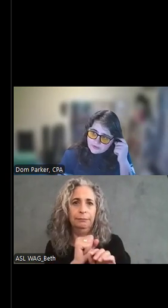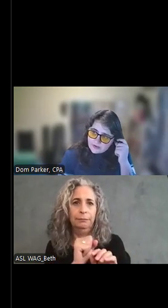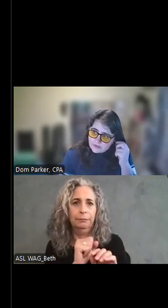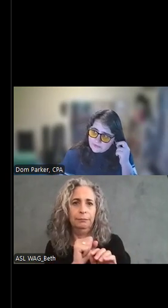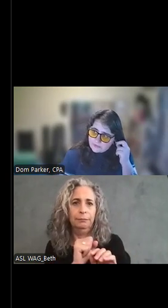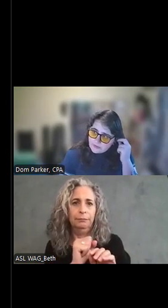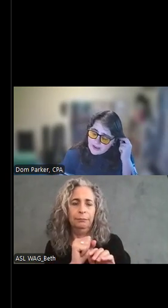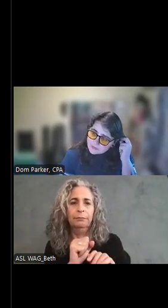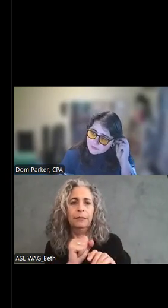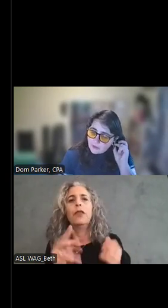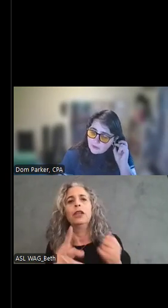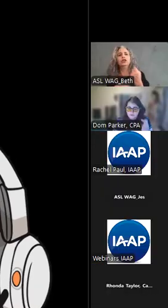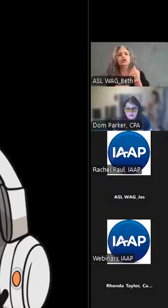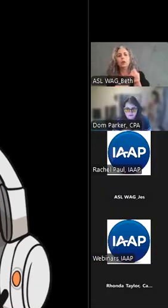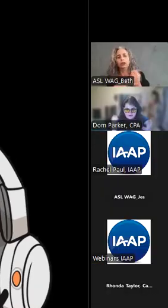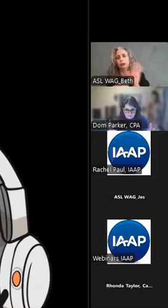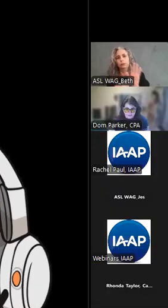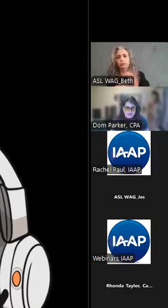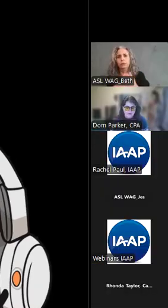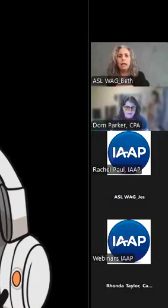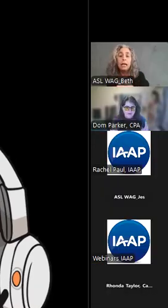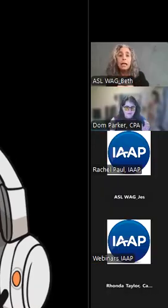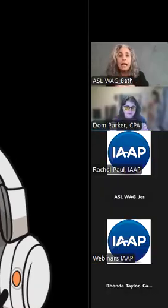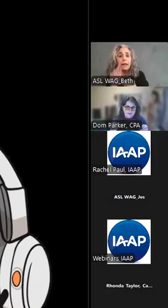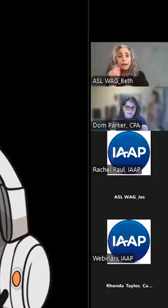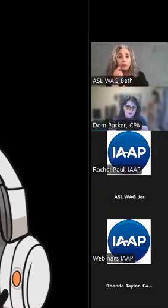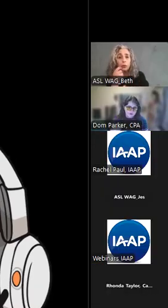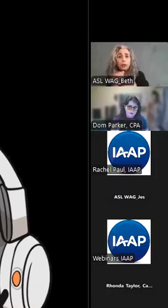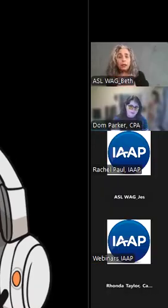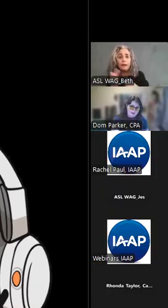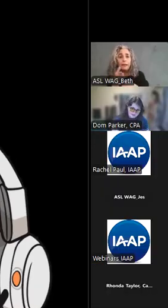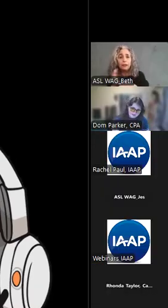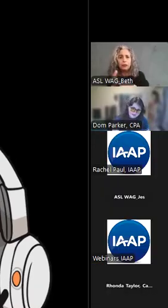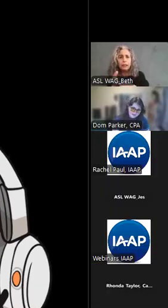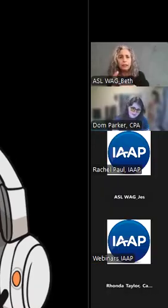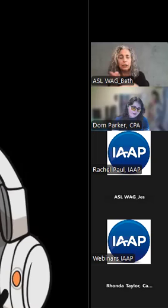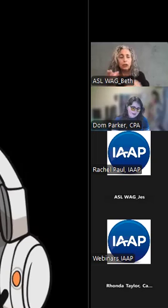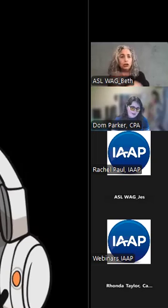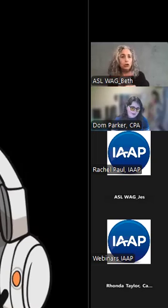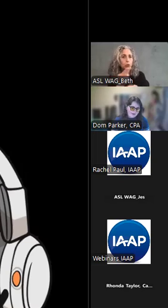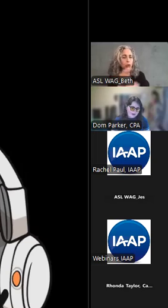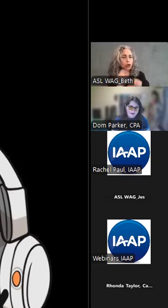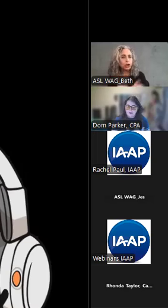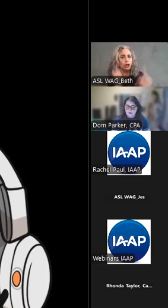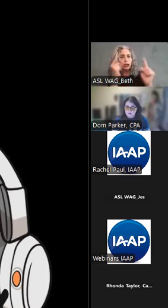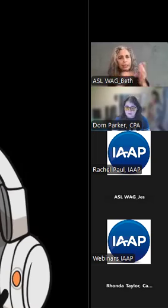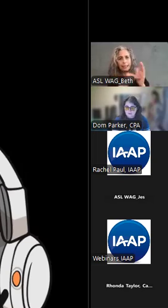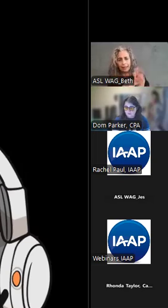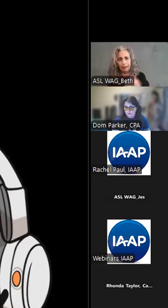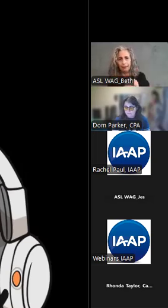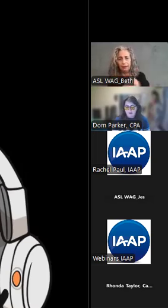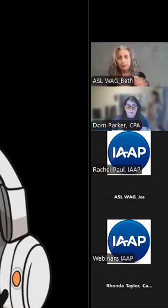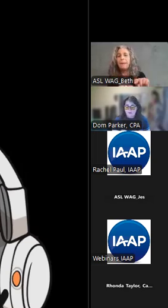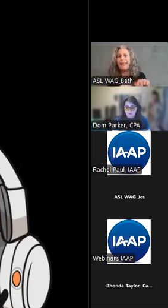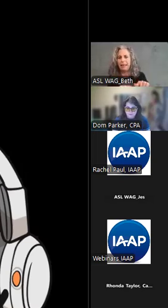cool thing, as with most of things in the accessibility industry, is it really is user dependent. And I can only speak